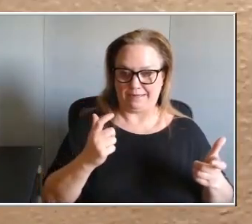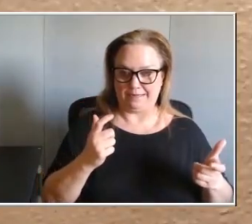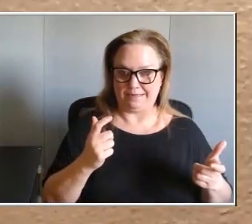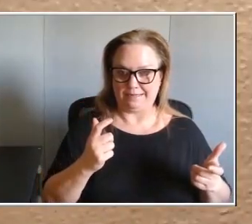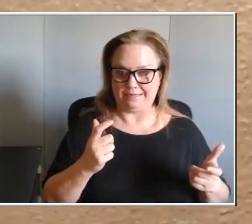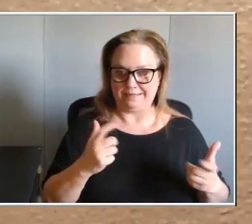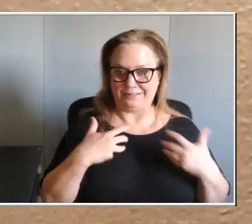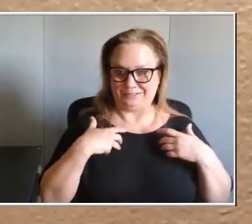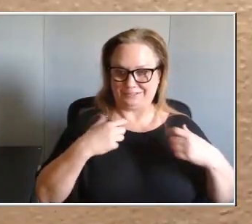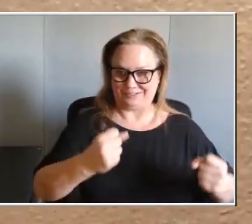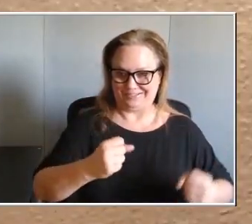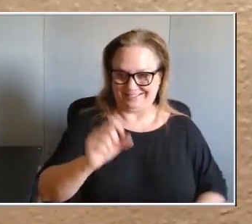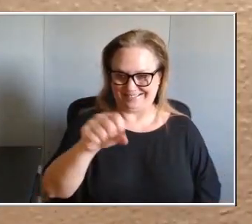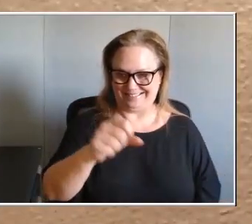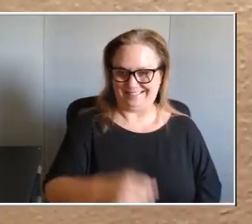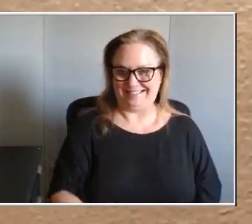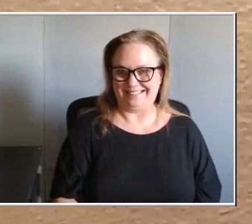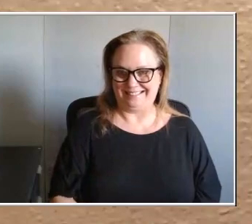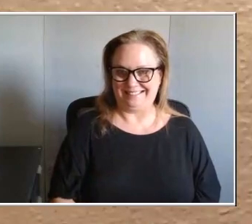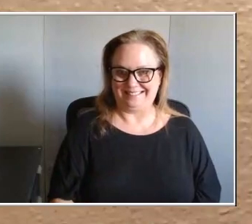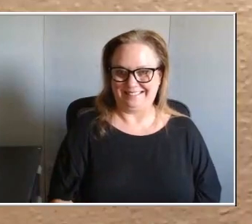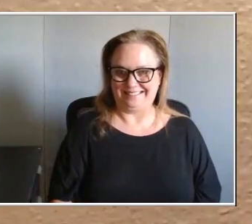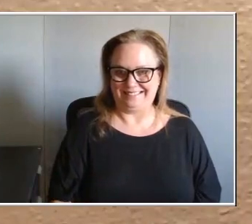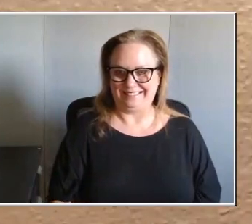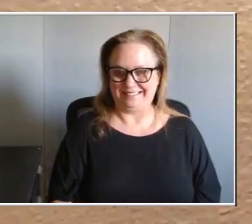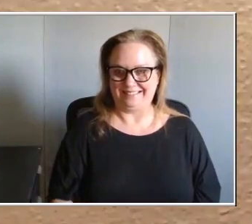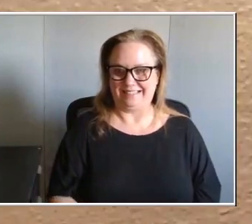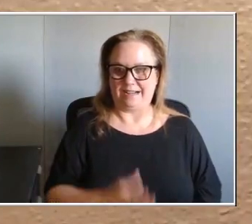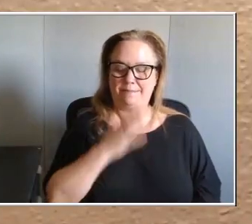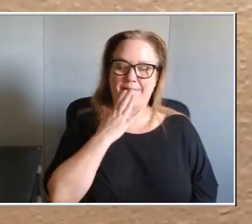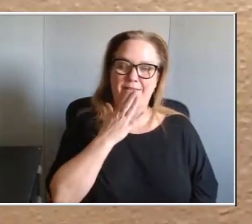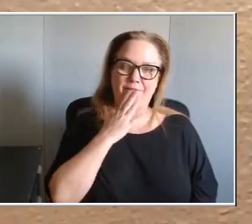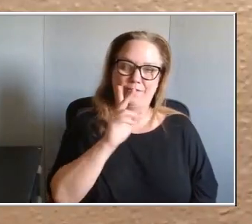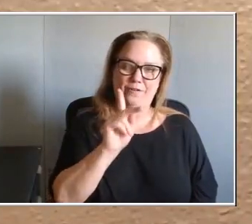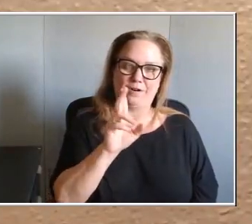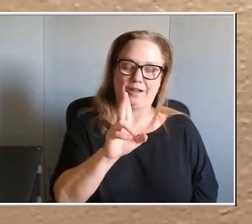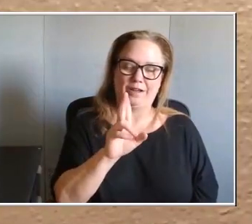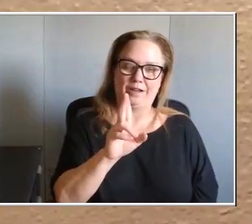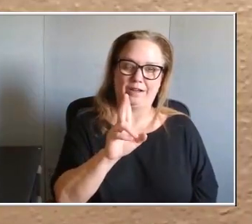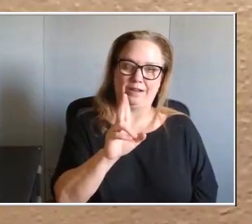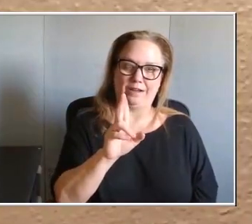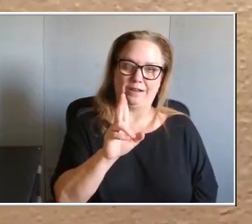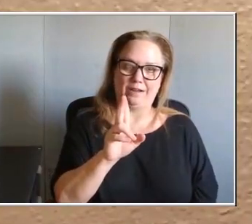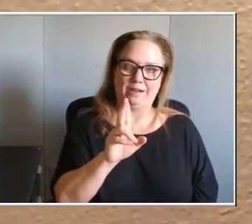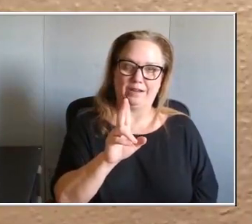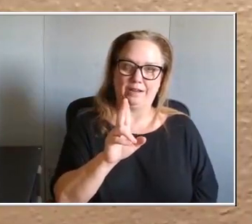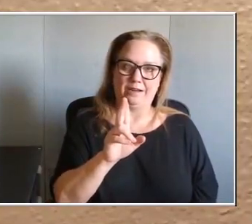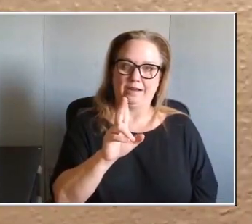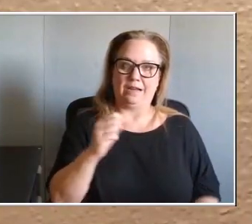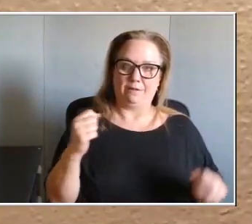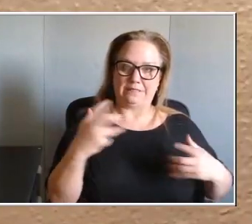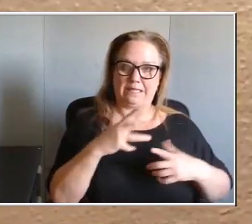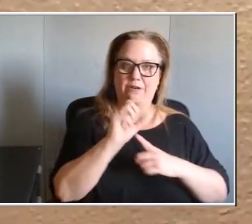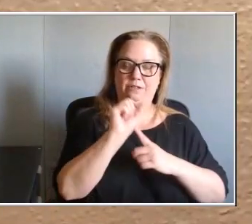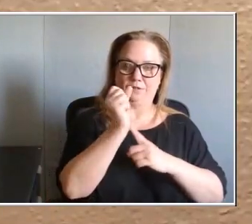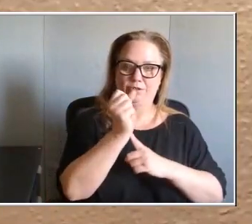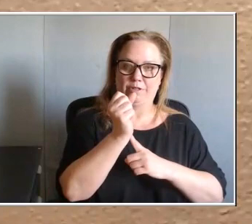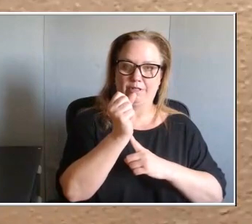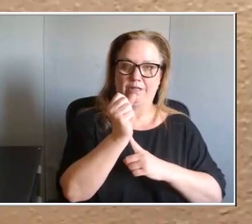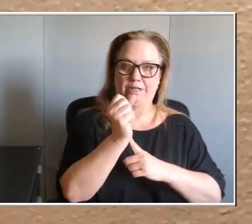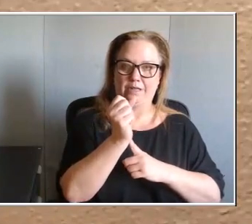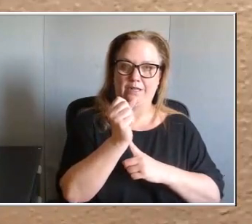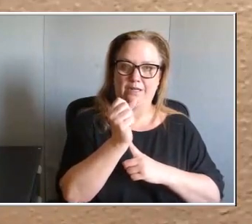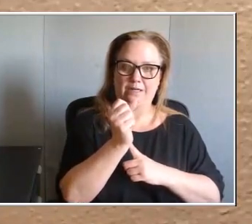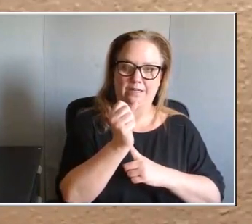like you said, strong. So I'm very grateful for KU. I ended up in a scary situation.